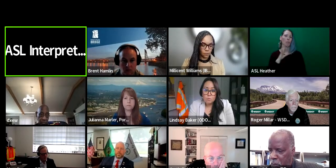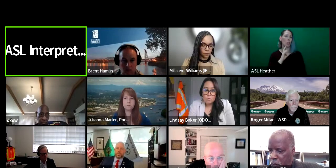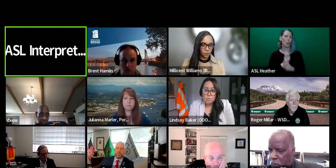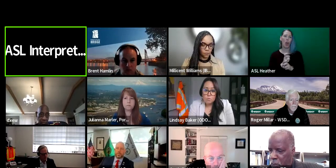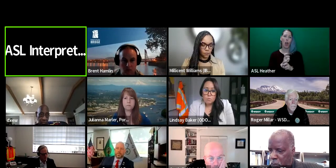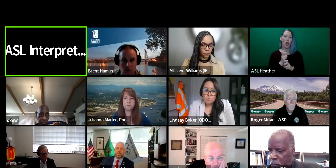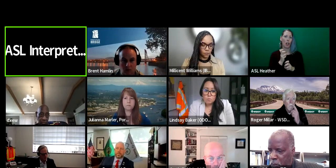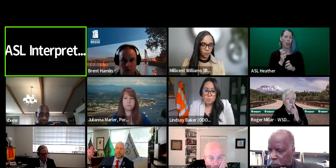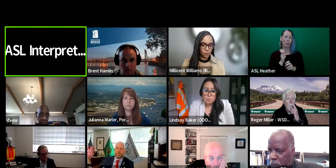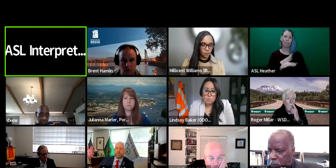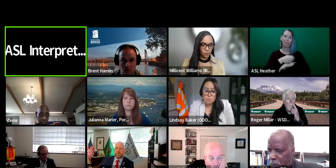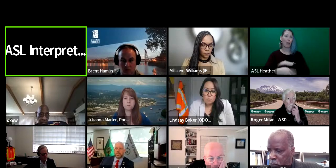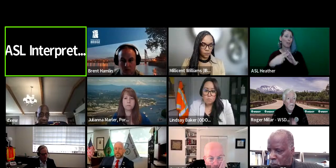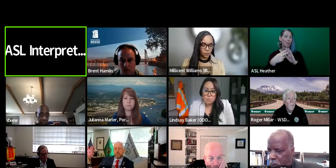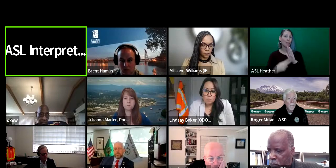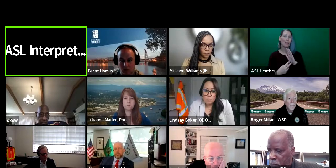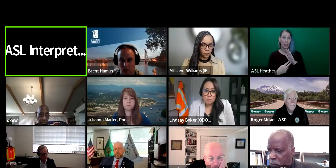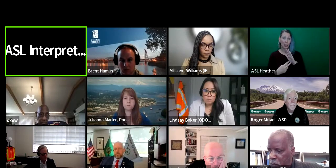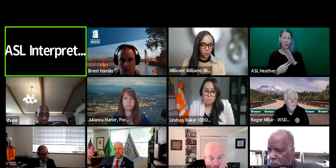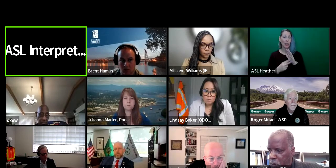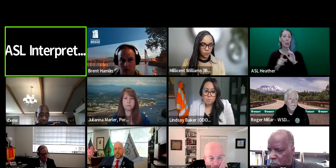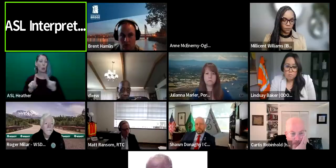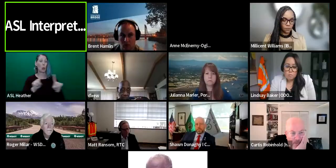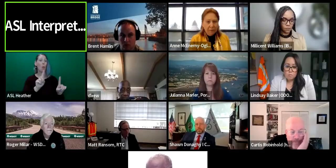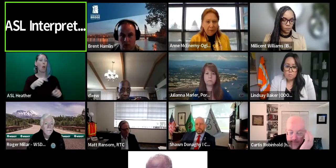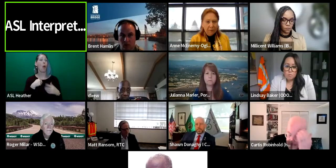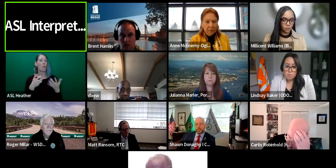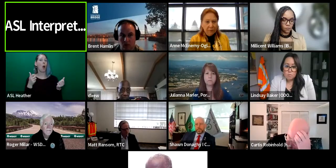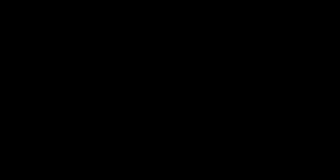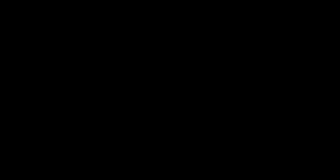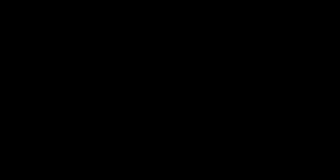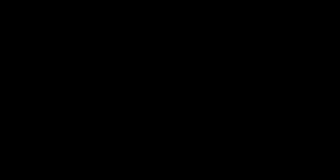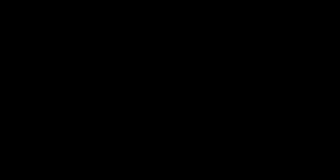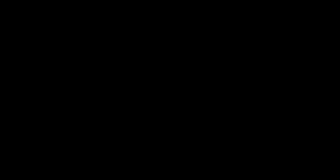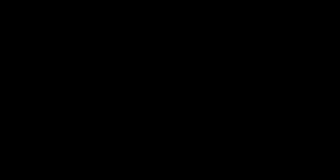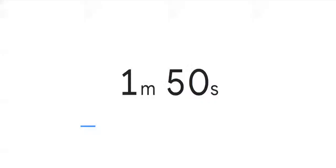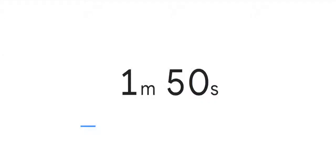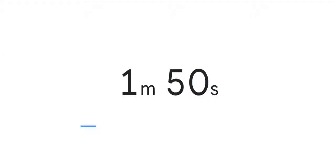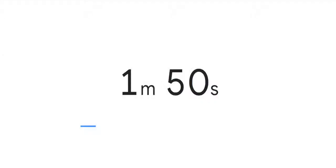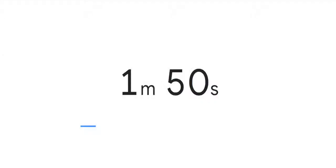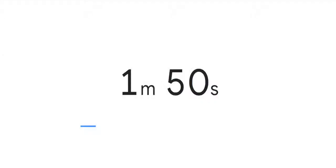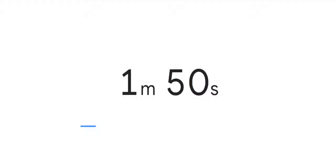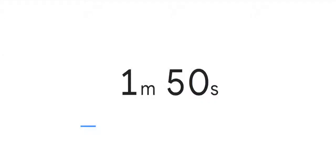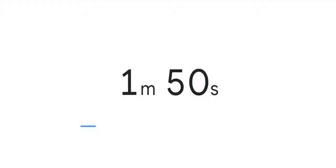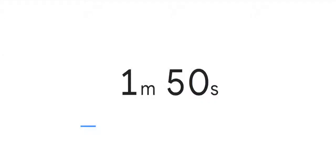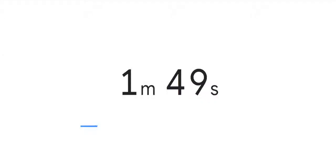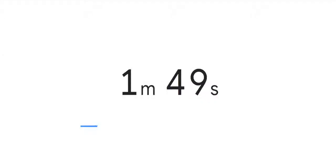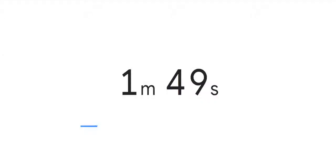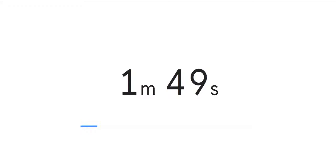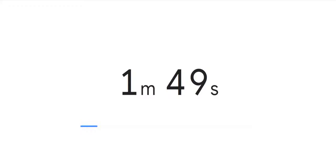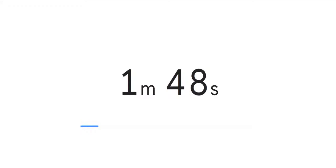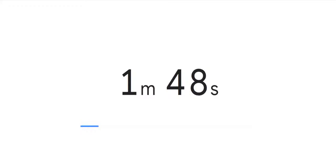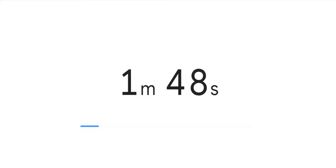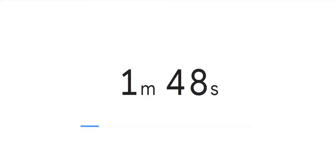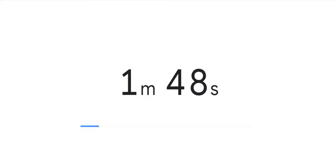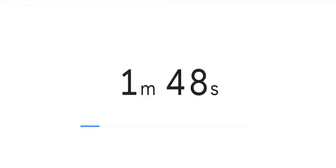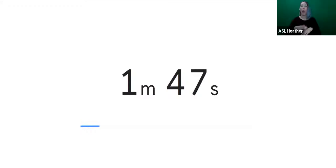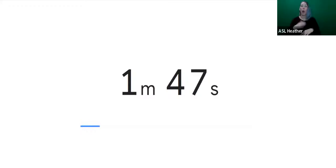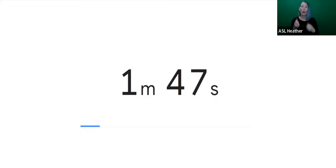to get across the river and to get where places I wanted to go without having to rely on having access to a car basically.